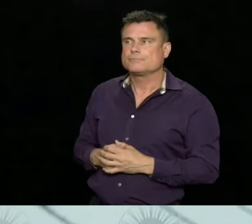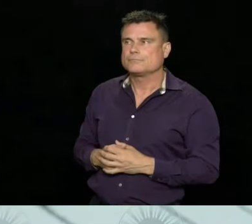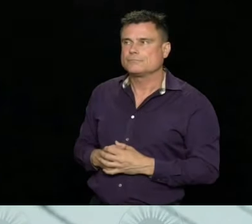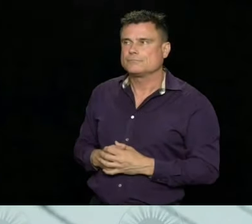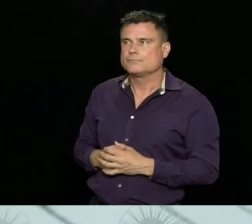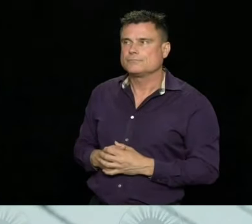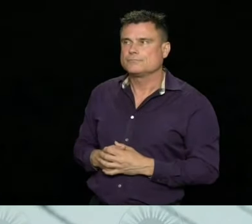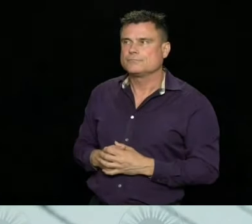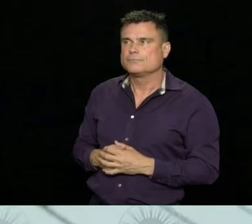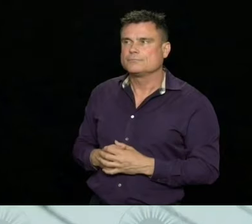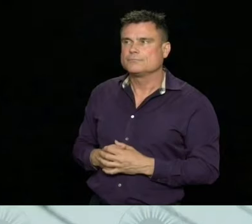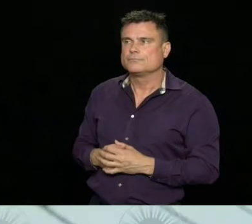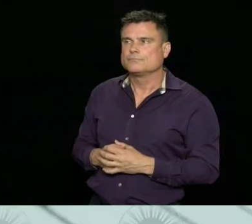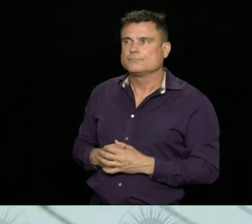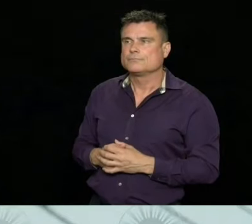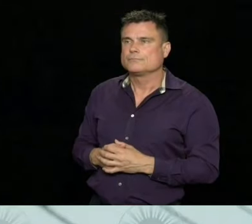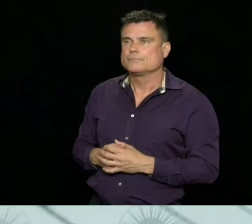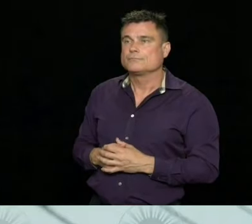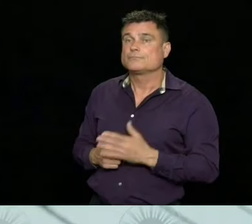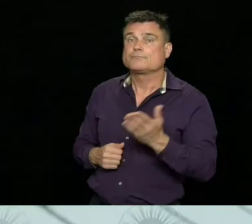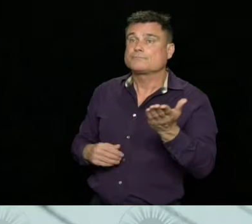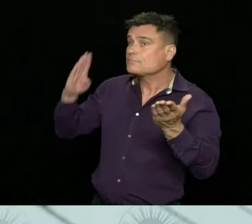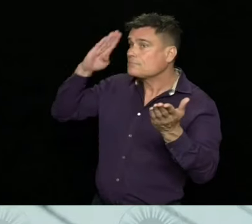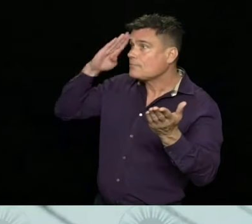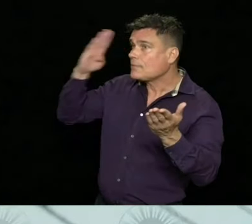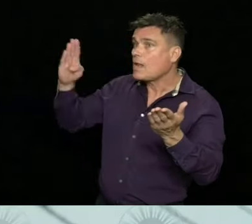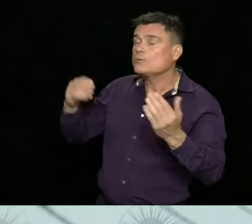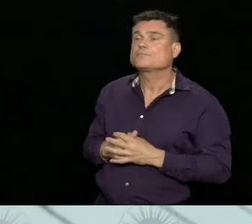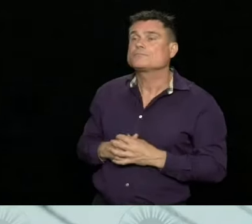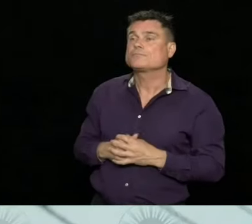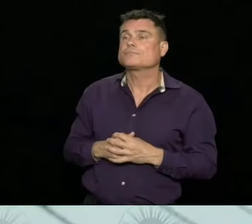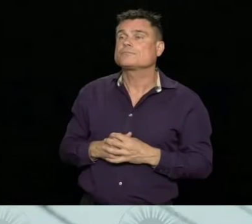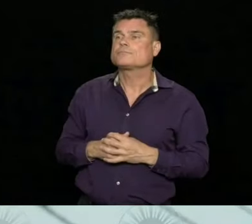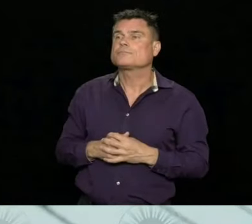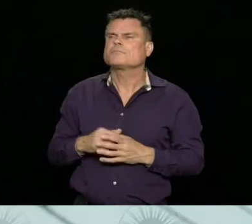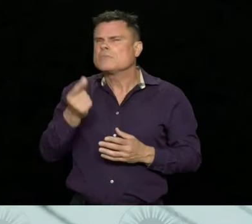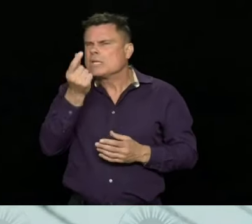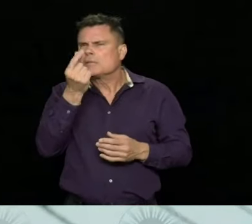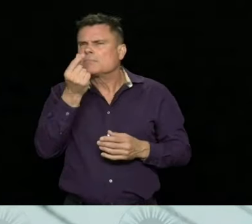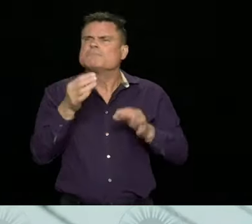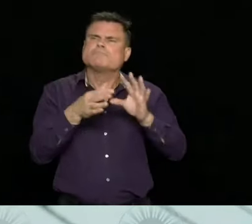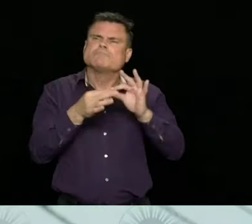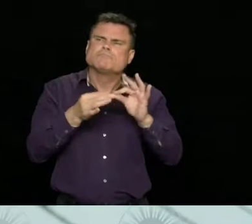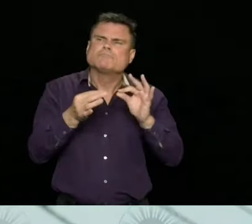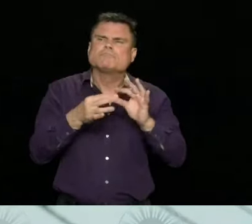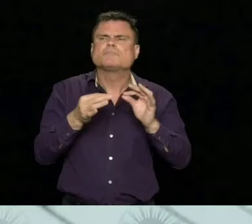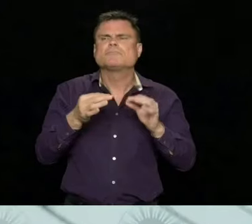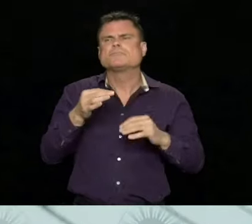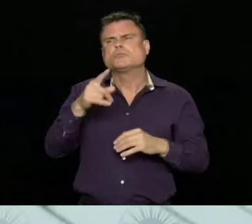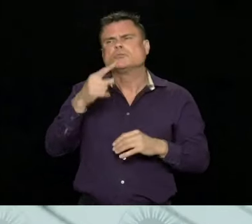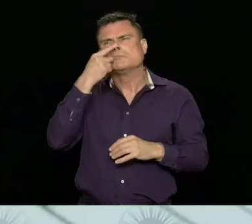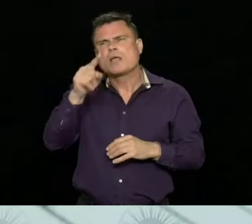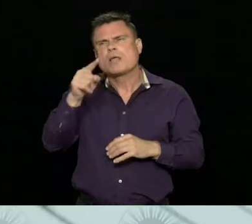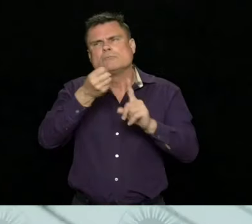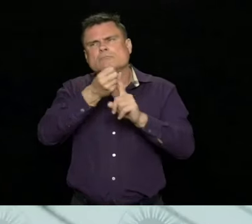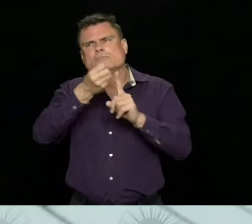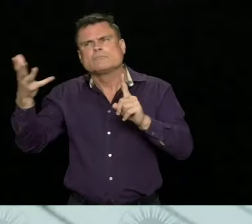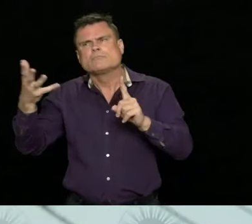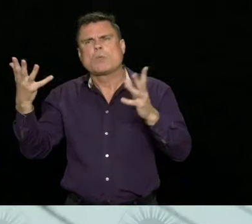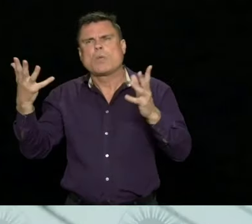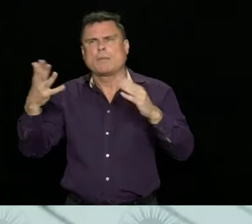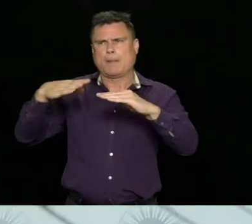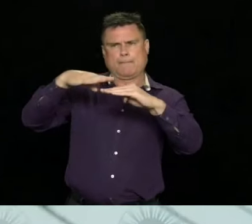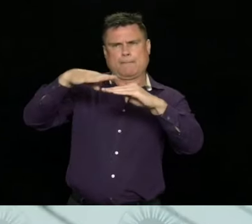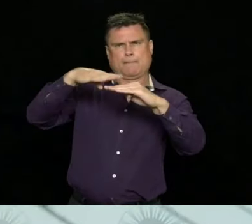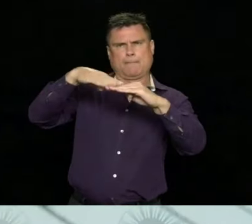Hi, Minister. You touched on it a little bit earlier, but I was wondering, with the minimum wage set to go up on June the